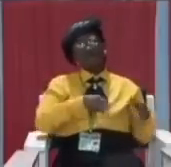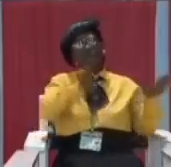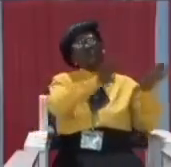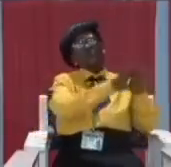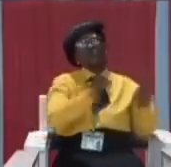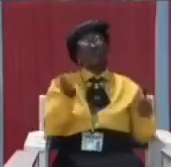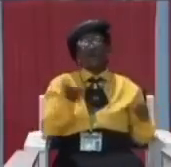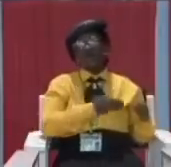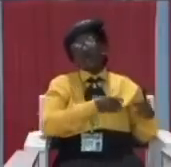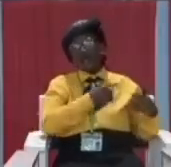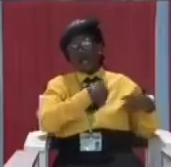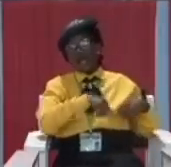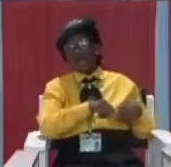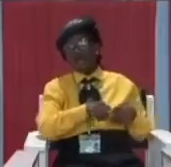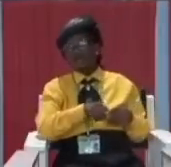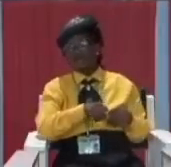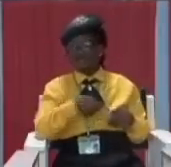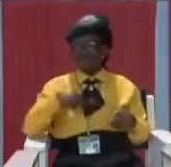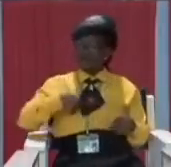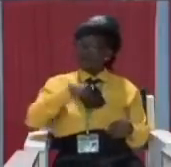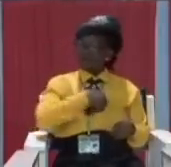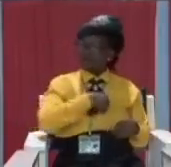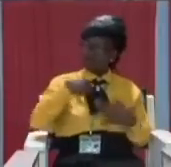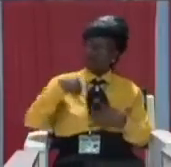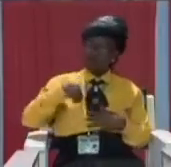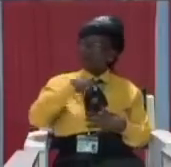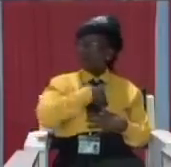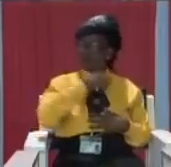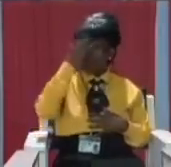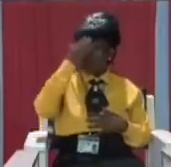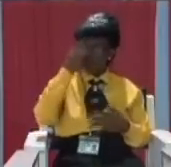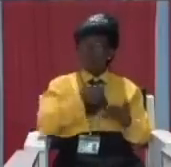We know what we are doing is wrong.